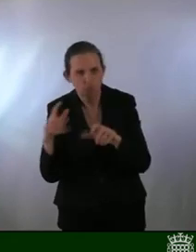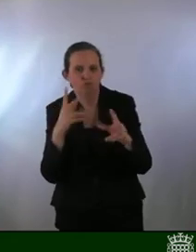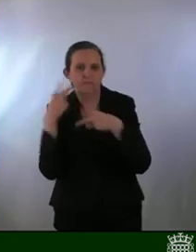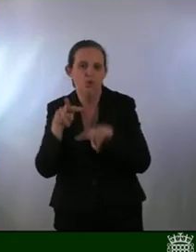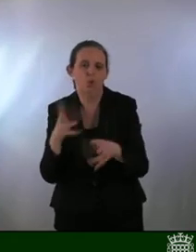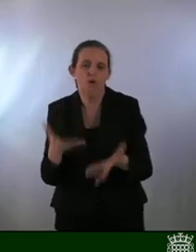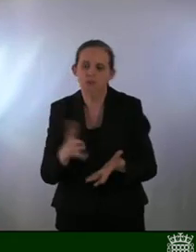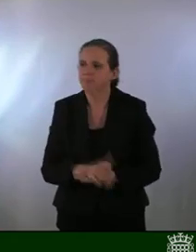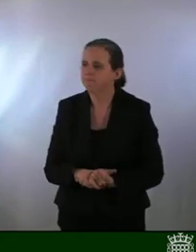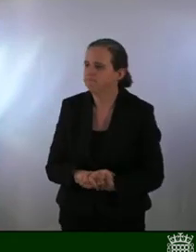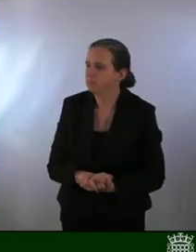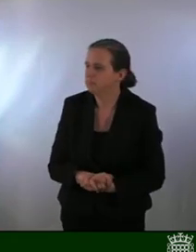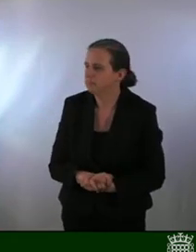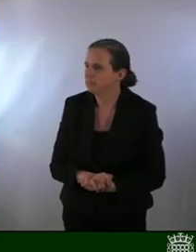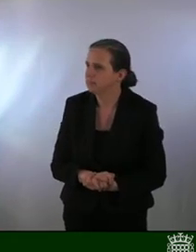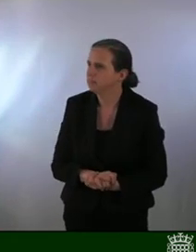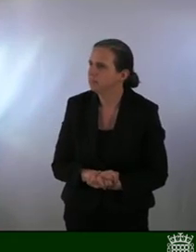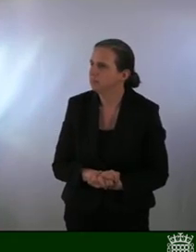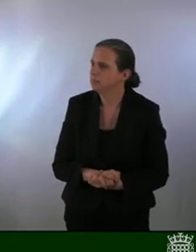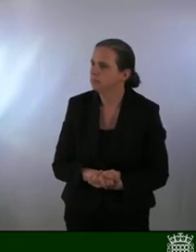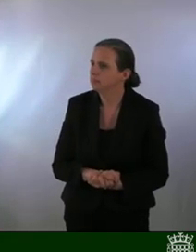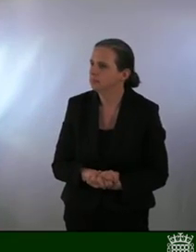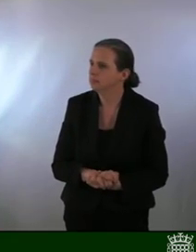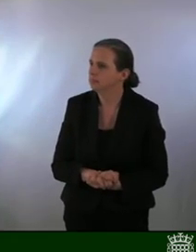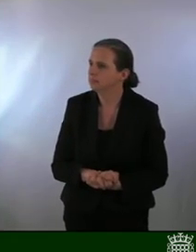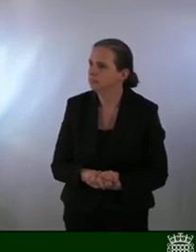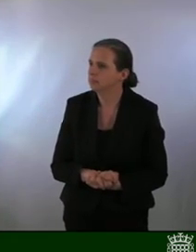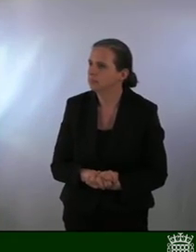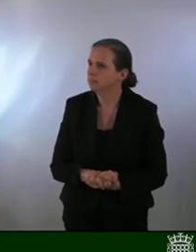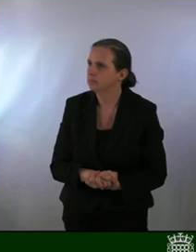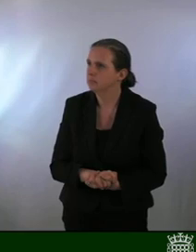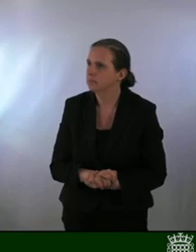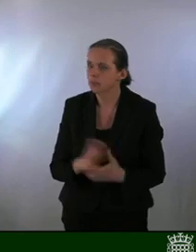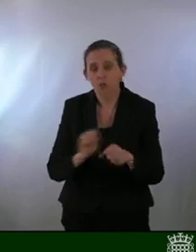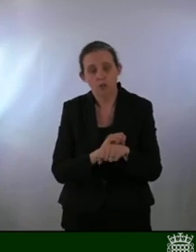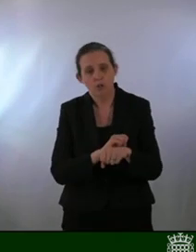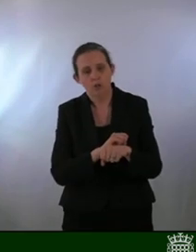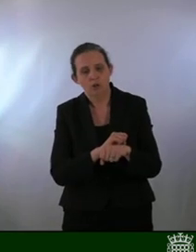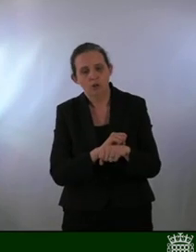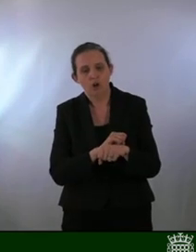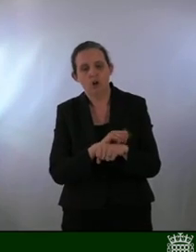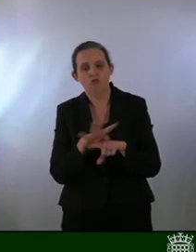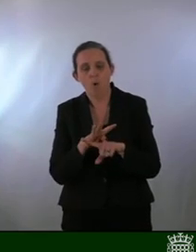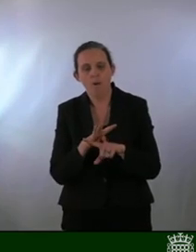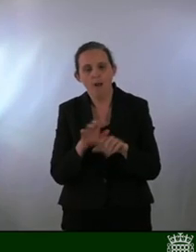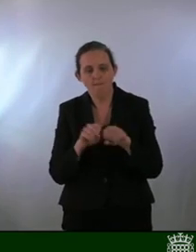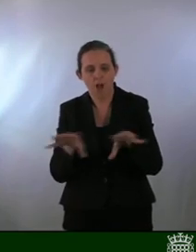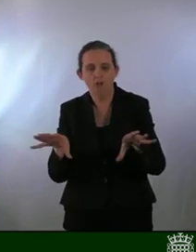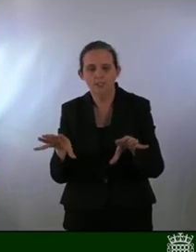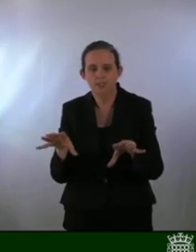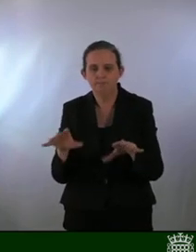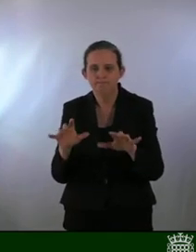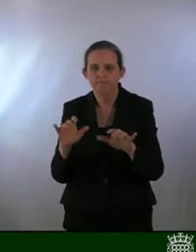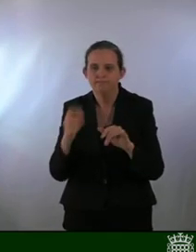Russian O'Reilly. Thank you, Mr. Speaker. Coronavirus has already claimed the life of one of my constituents, and my thoughts are with him, with